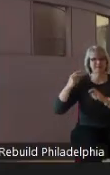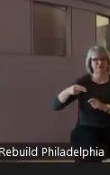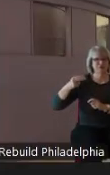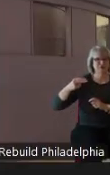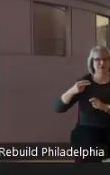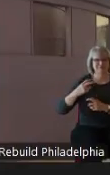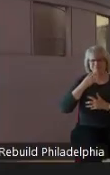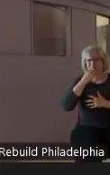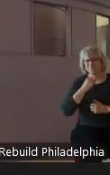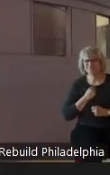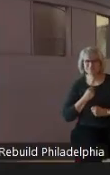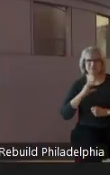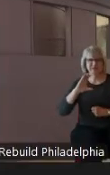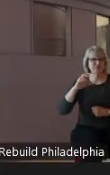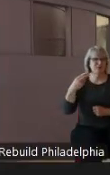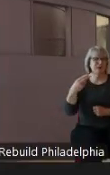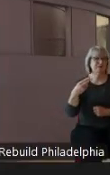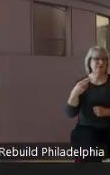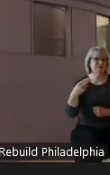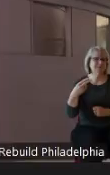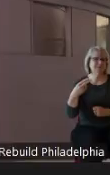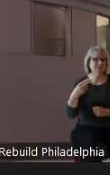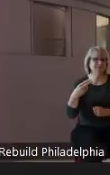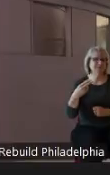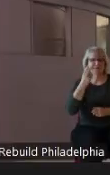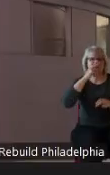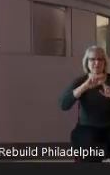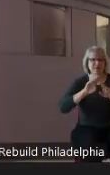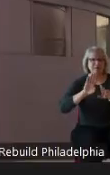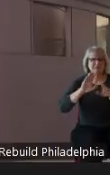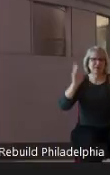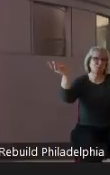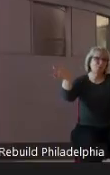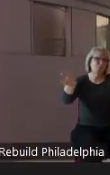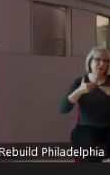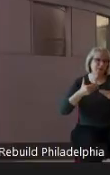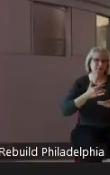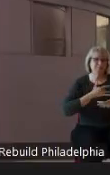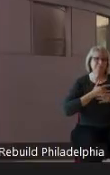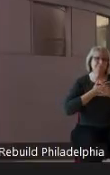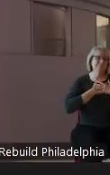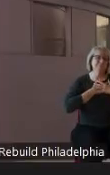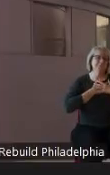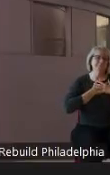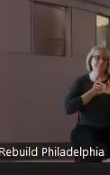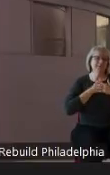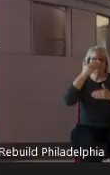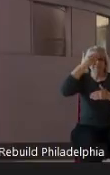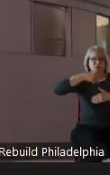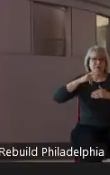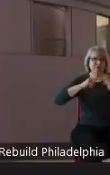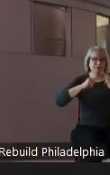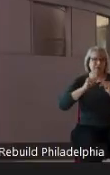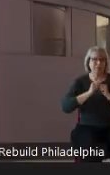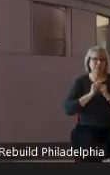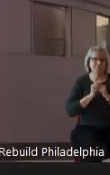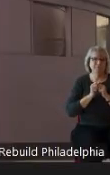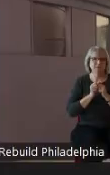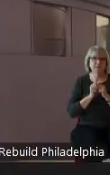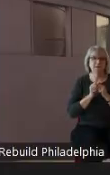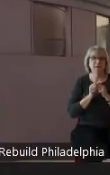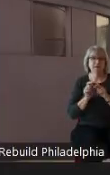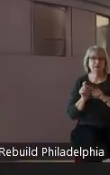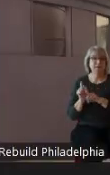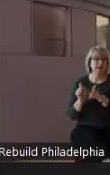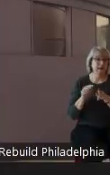history of the carousel house and be a fun and welcoming gesture at the front of the building. At the far end of